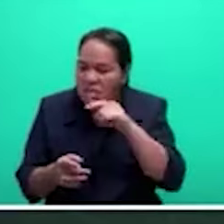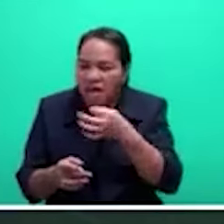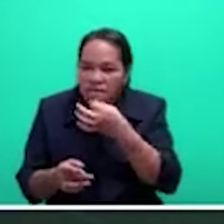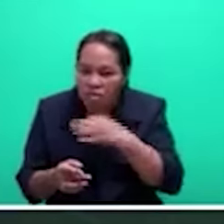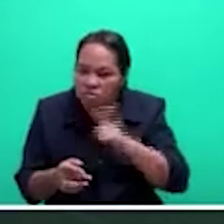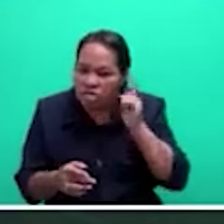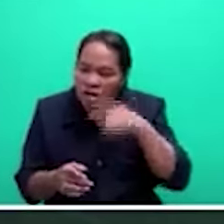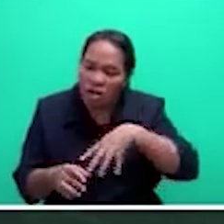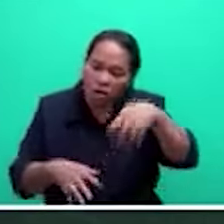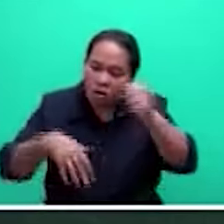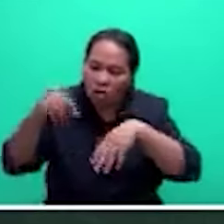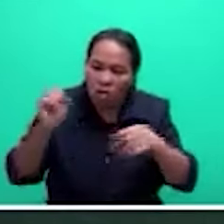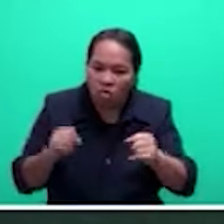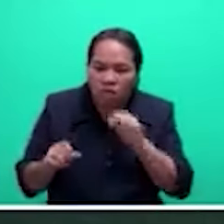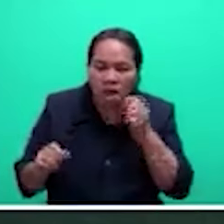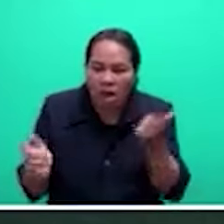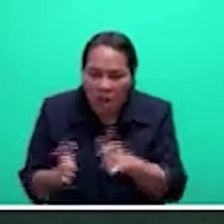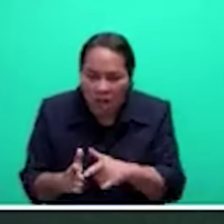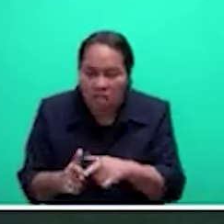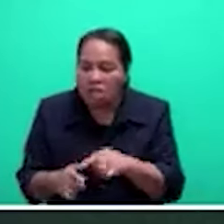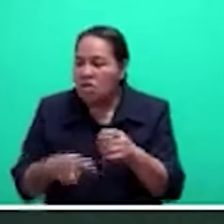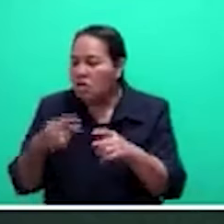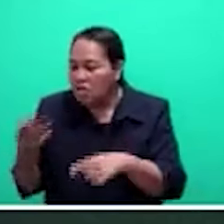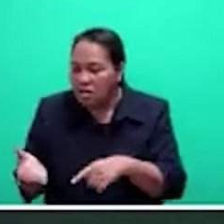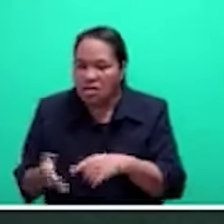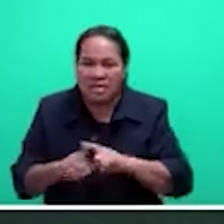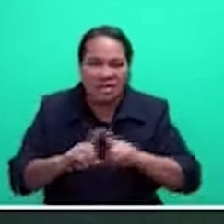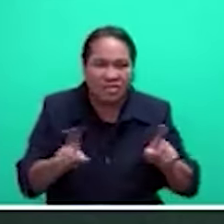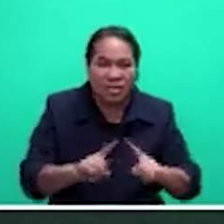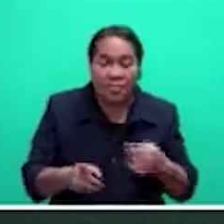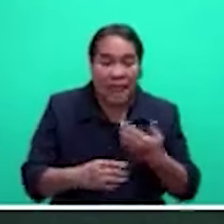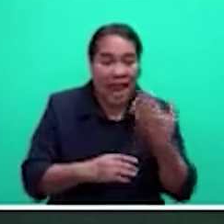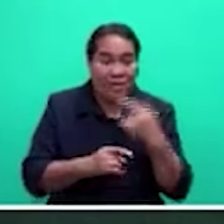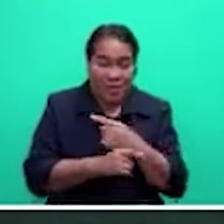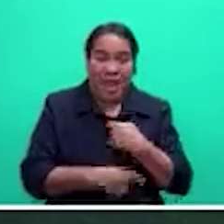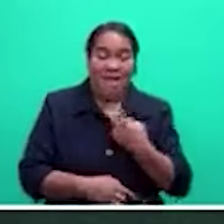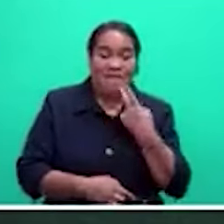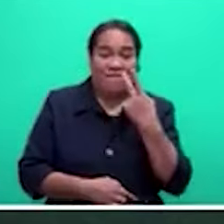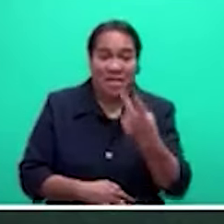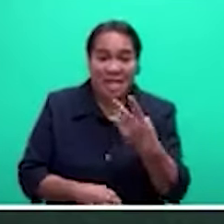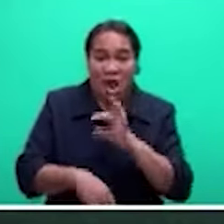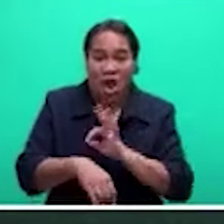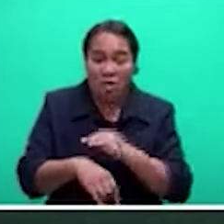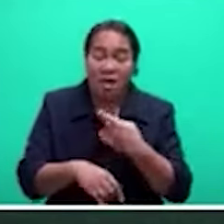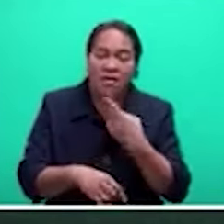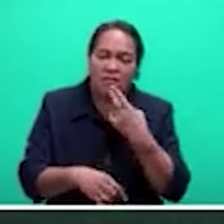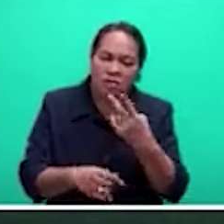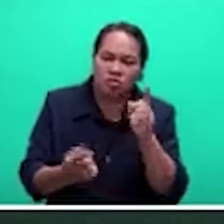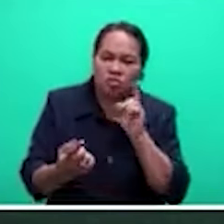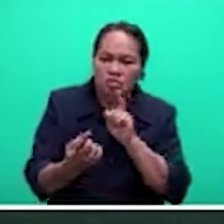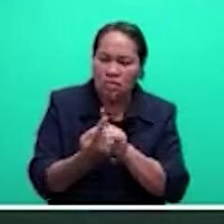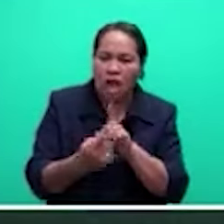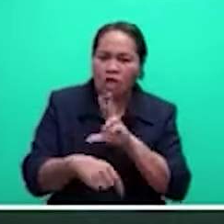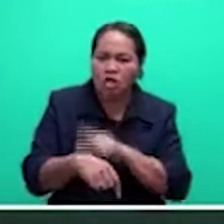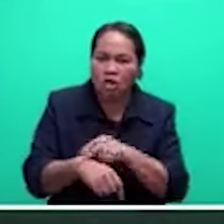There is a lot of shortage. Say, last week I happened to visit a government hospital. I went to see a doctor, and this